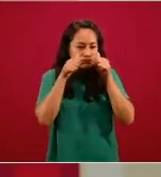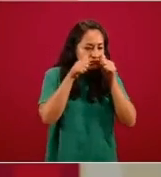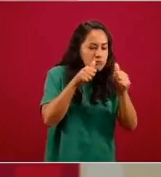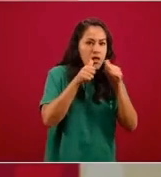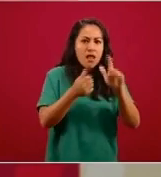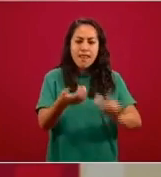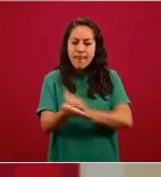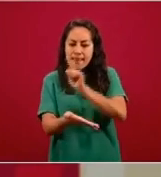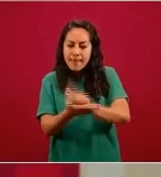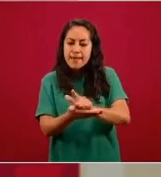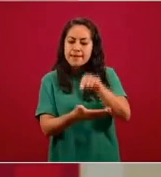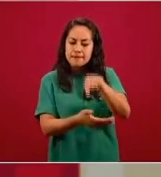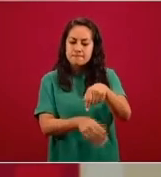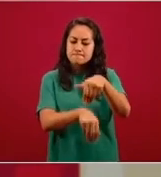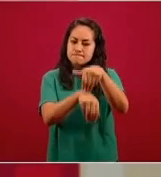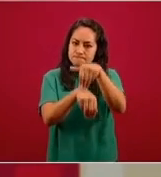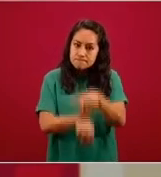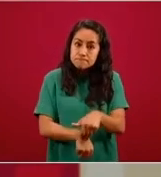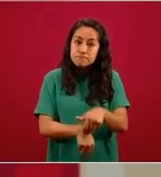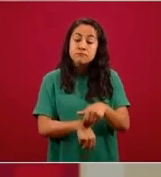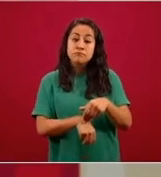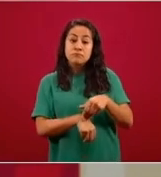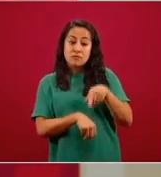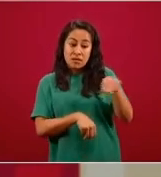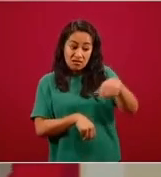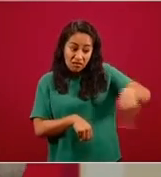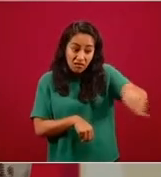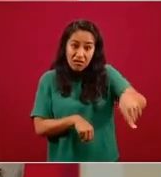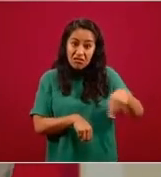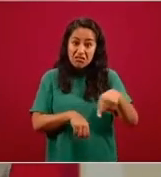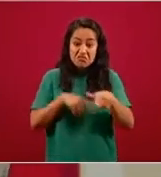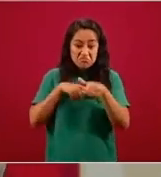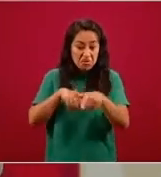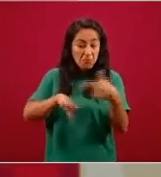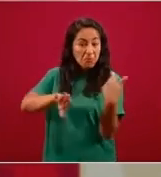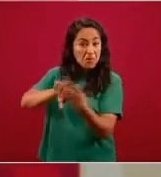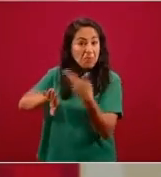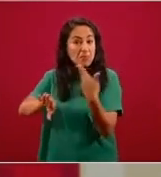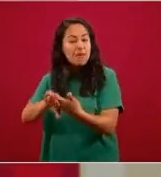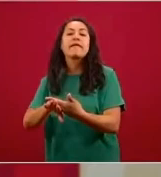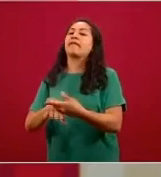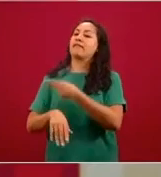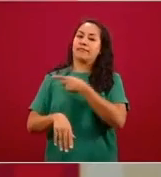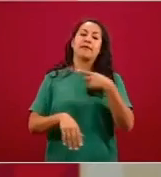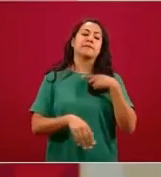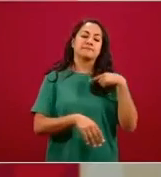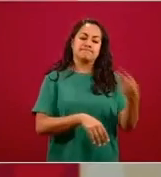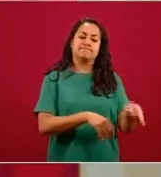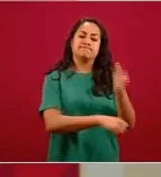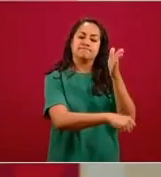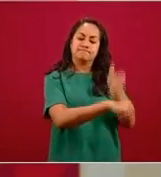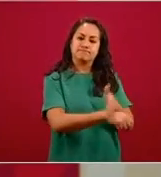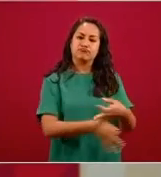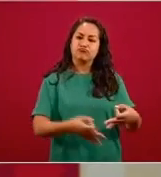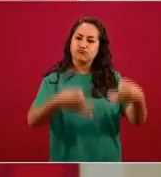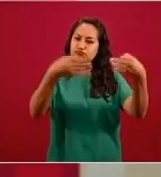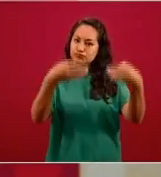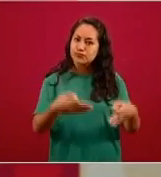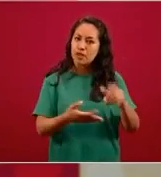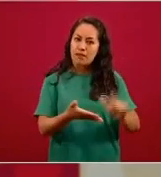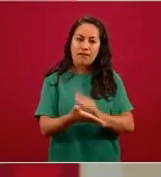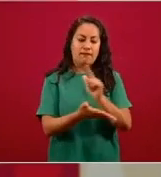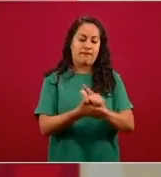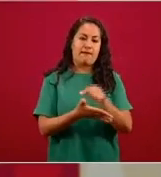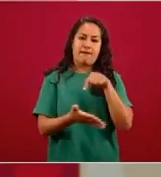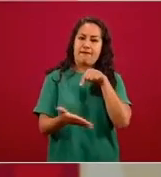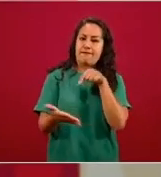and all the community and all of us, I think we are waiting for the swift resolution of these